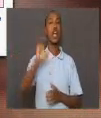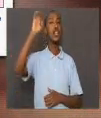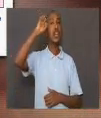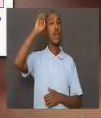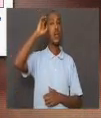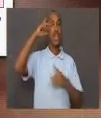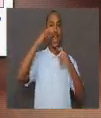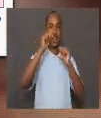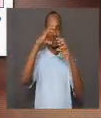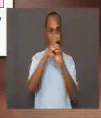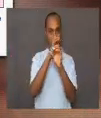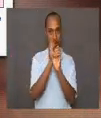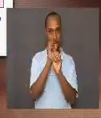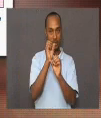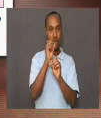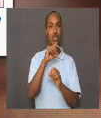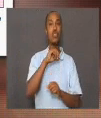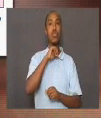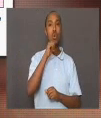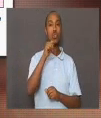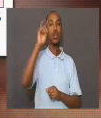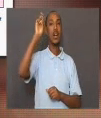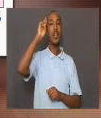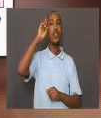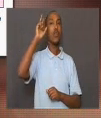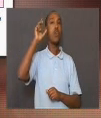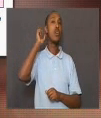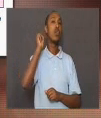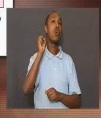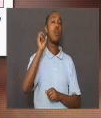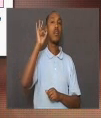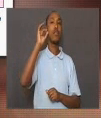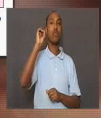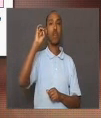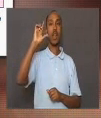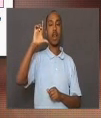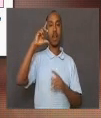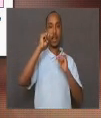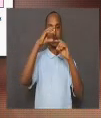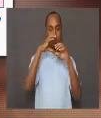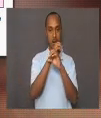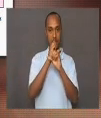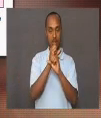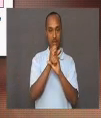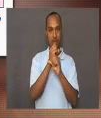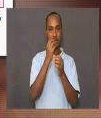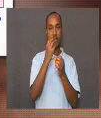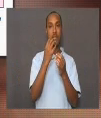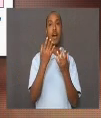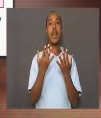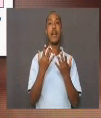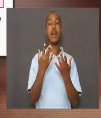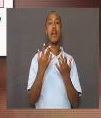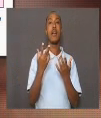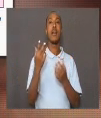Chadwick's experiment was not unlike Rutherford's gold foil experiment. He fired a ray of